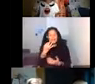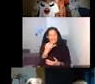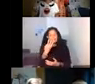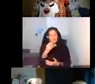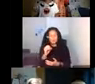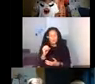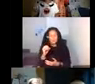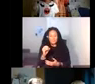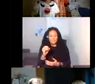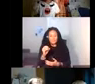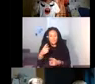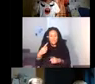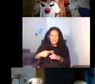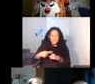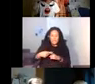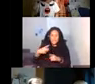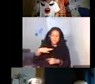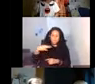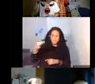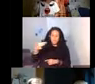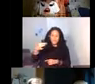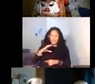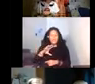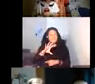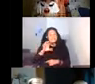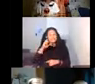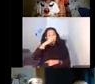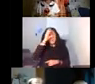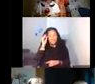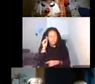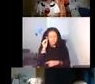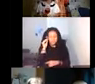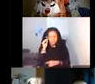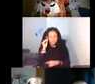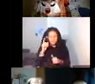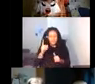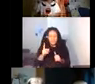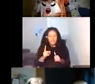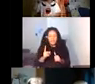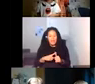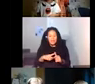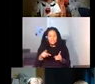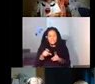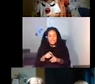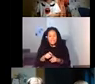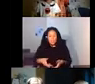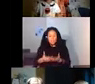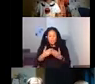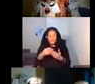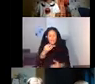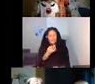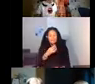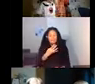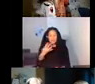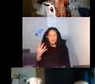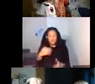1840, English pioneer of district nursing. Alice Deal, born 1844 in